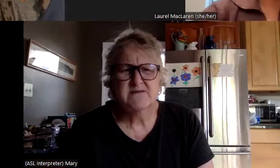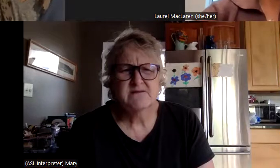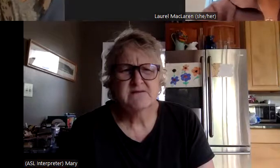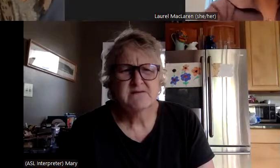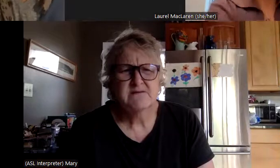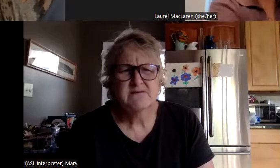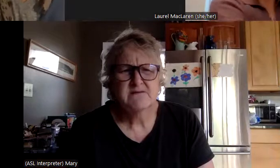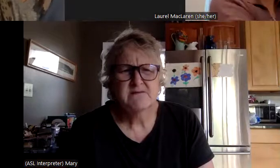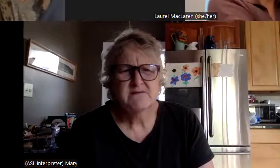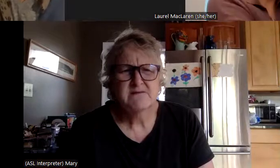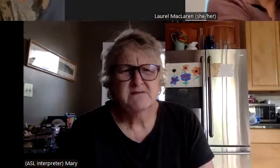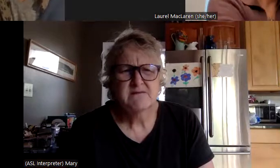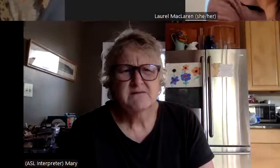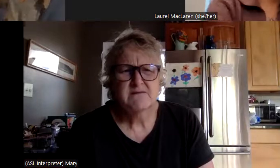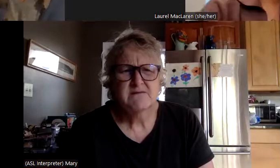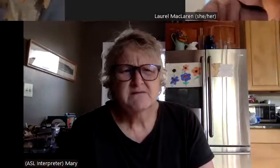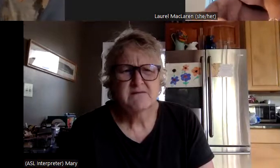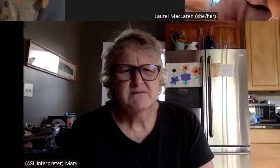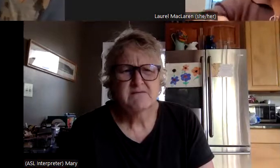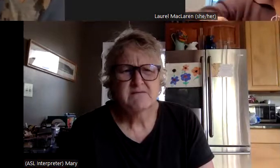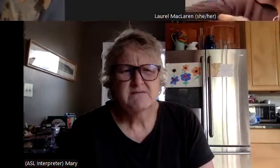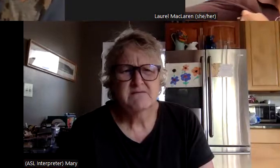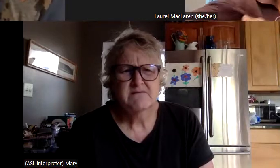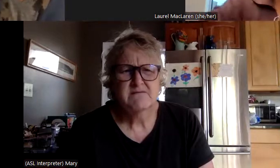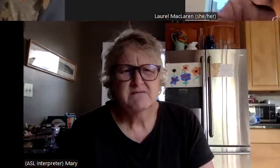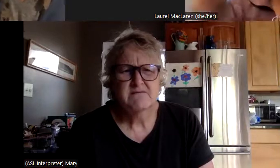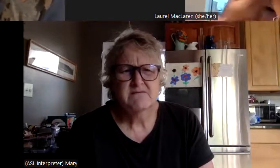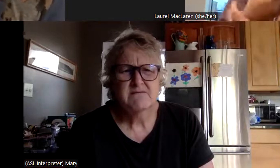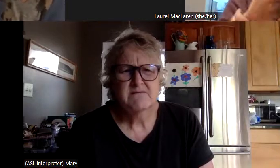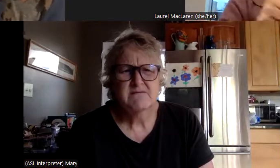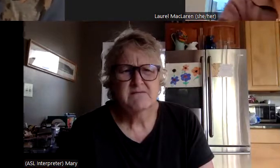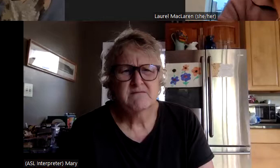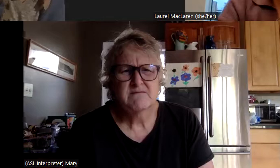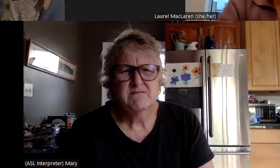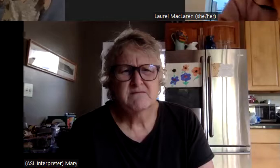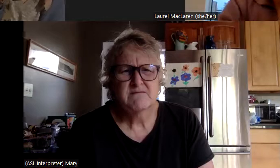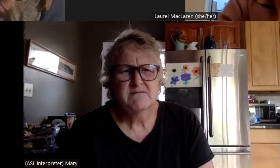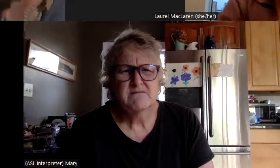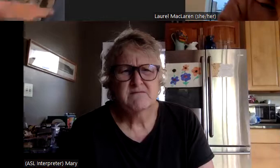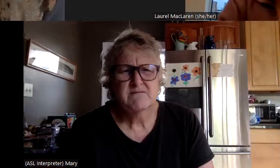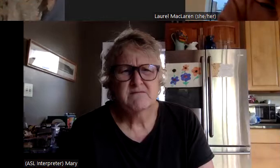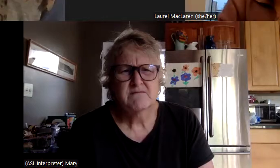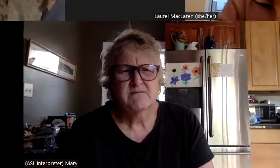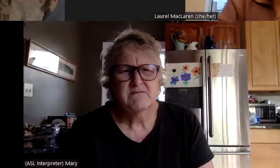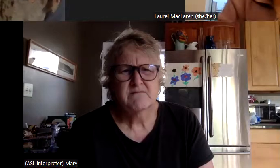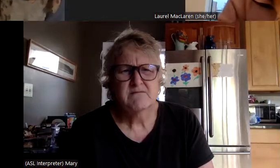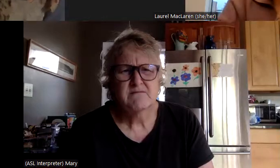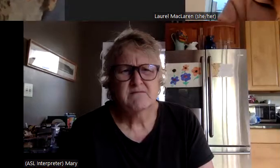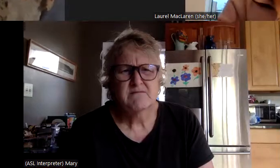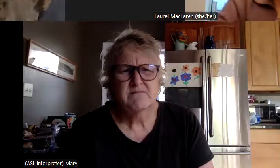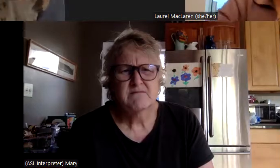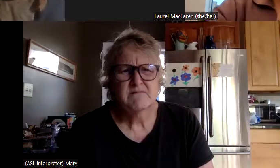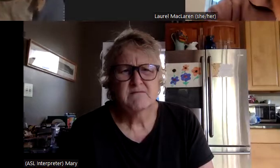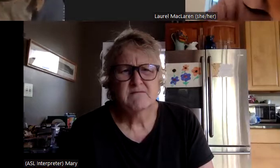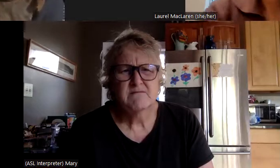desert? I think they have them in the high desert, and I've had people say that they'll come halfway up the mountain